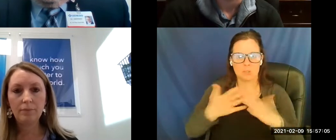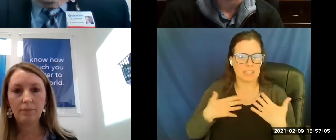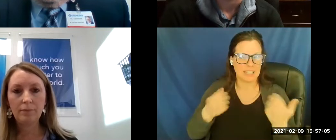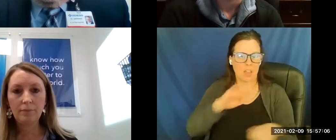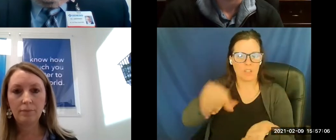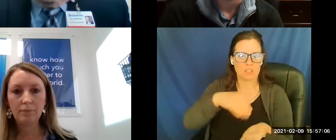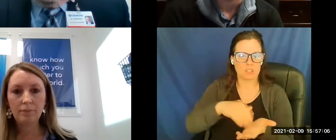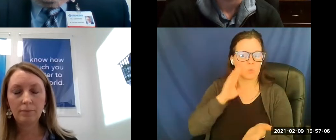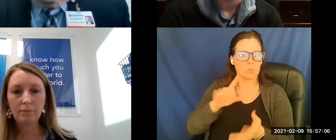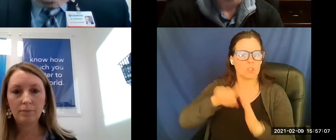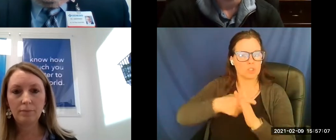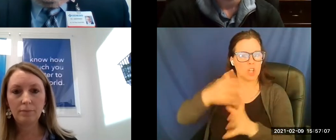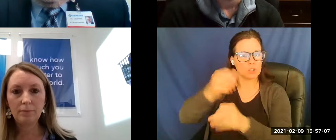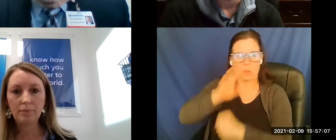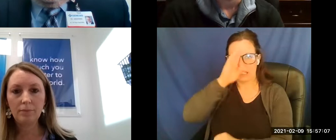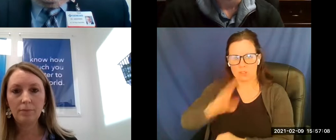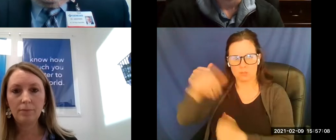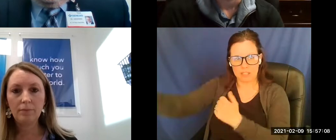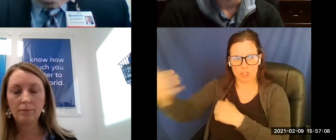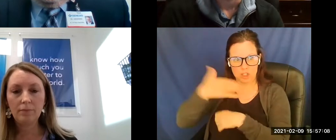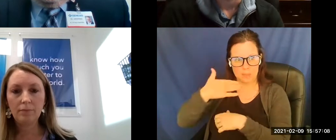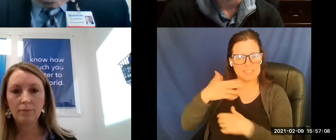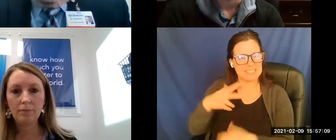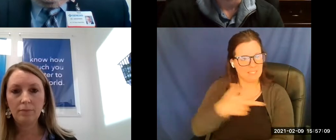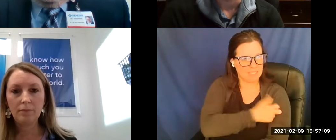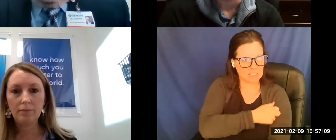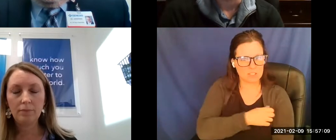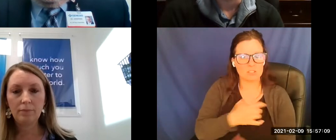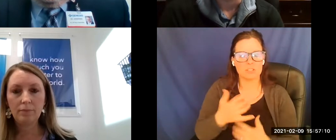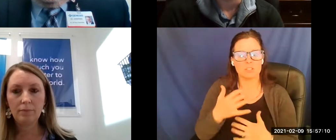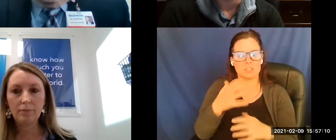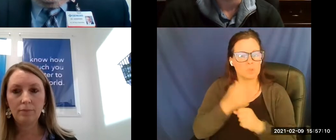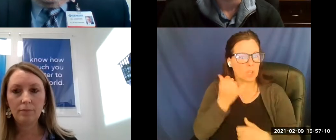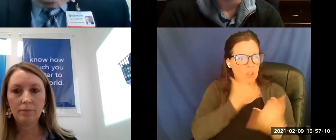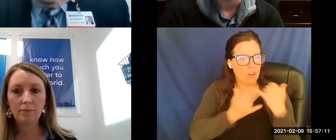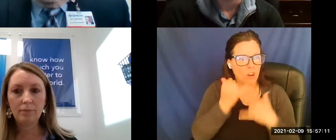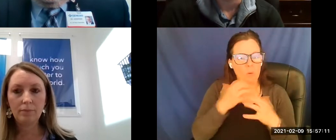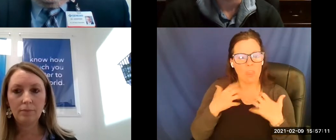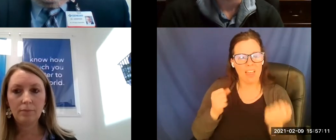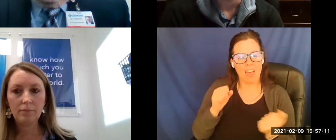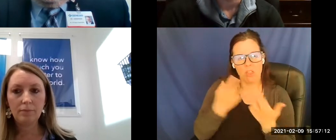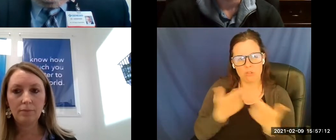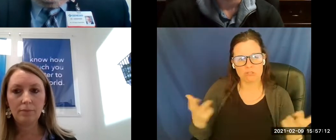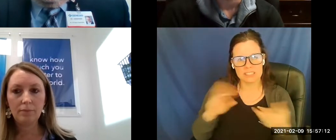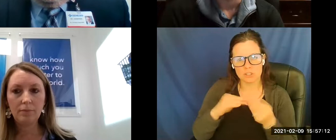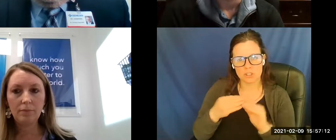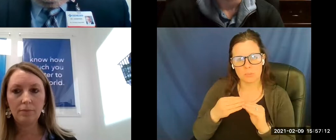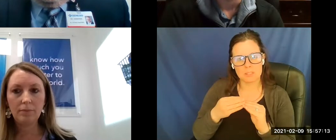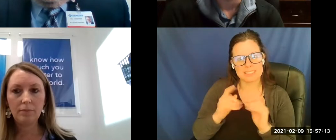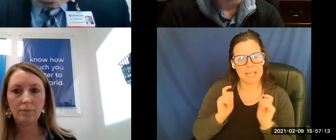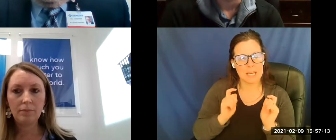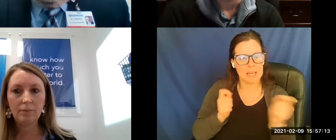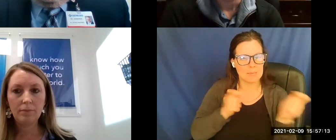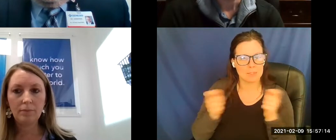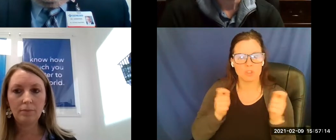receive direct shipments of vaccine. We had calls with the Health Resources and Service Administration today. That is going to ramp